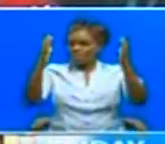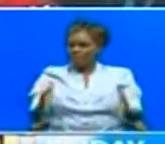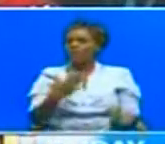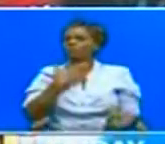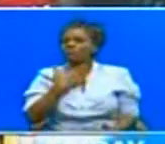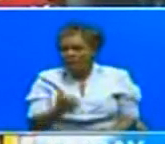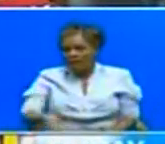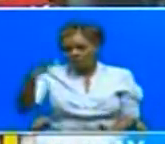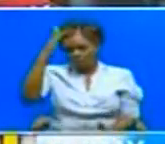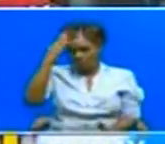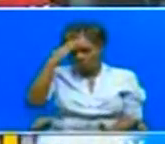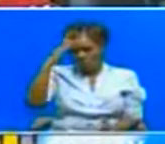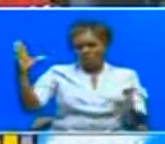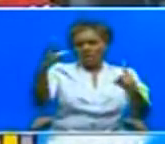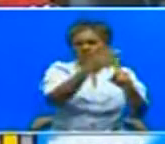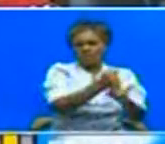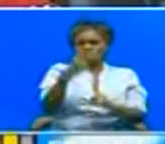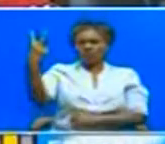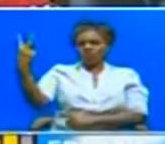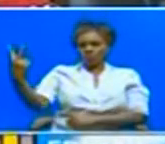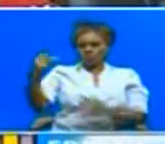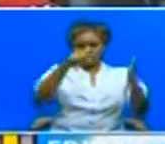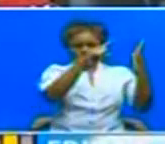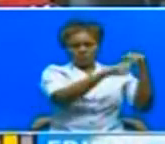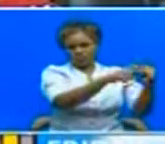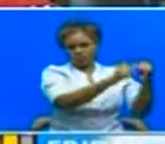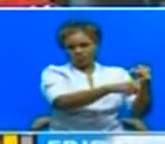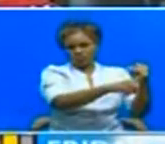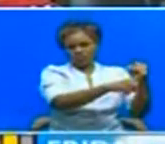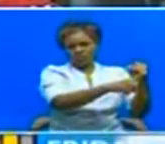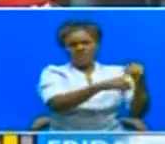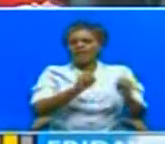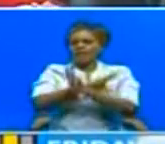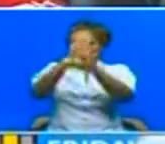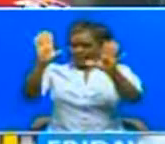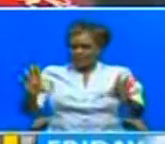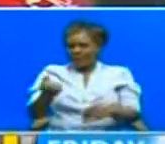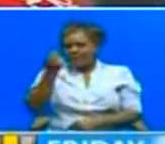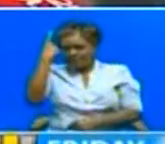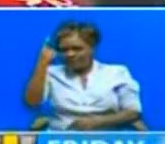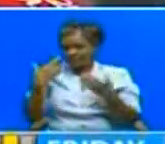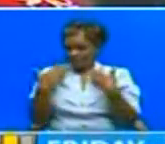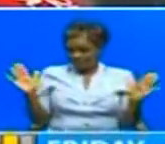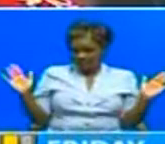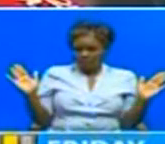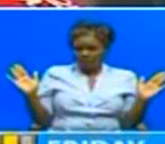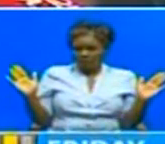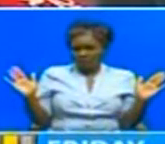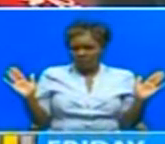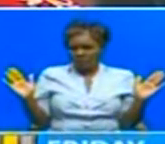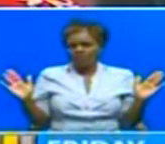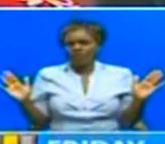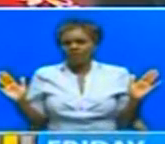seeking judicial intervention is to achieve two things. One is so that it is clearly understood, yeah,